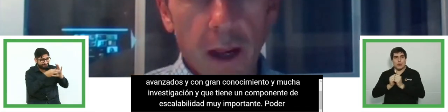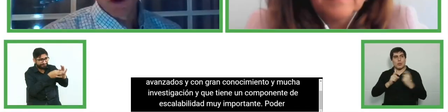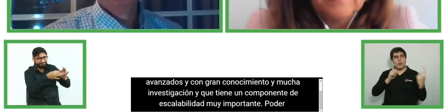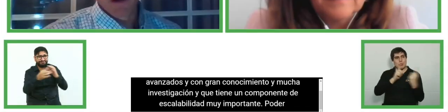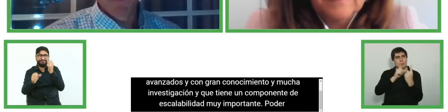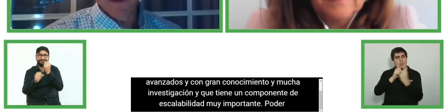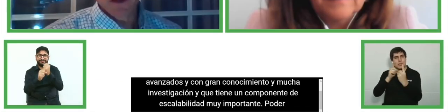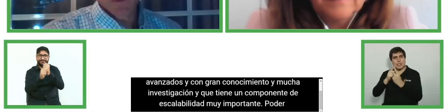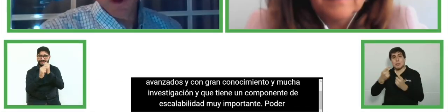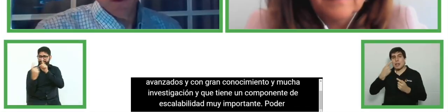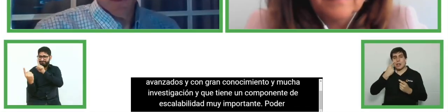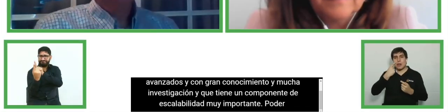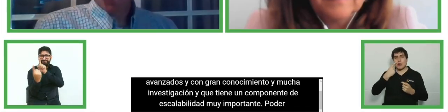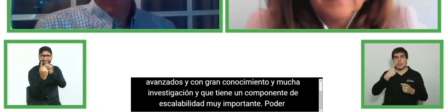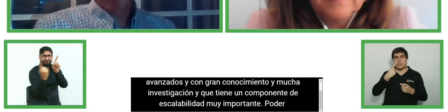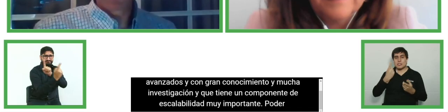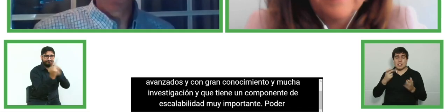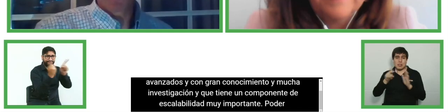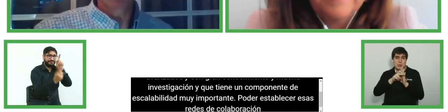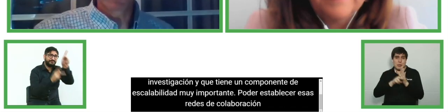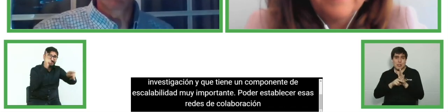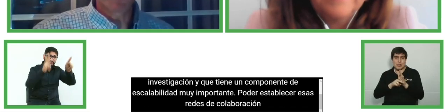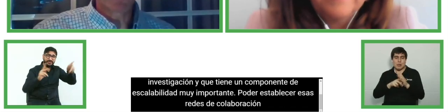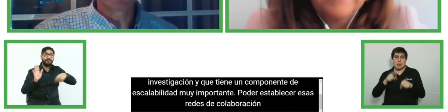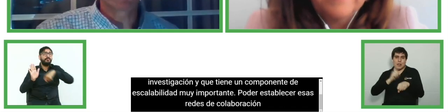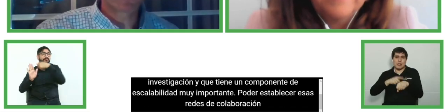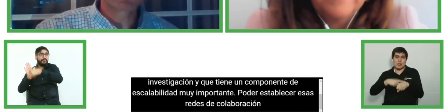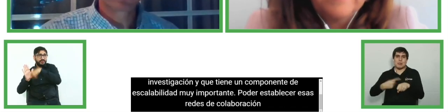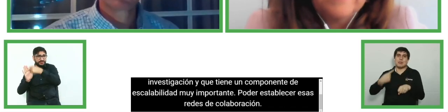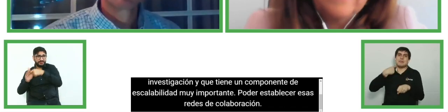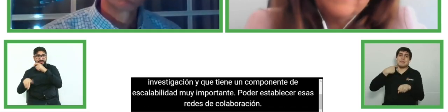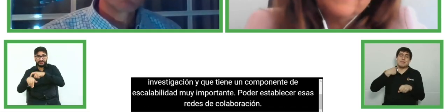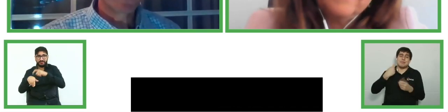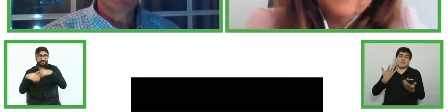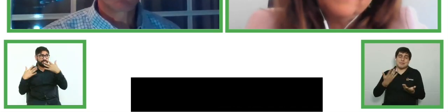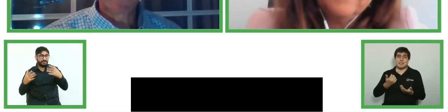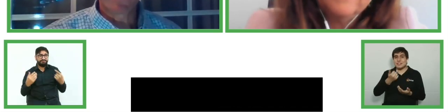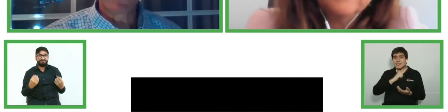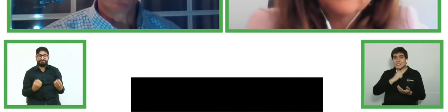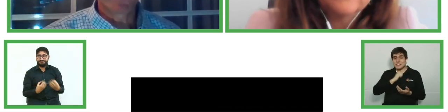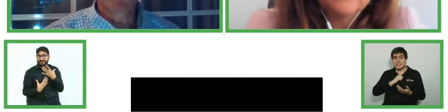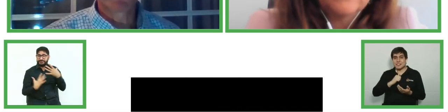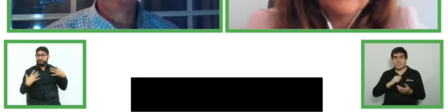more, because we don't have that much time to know them now, but at least to be able to go